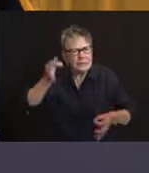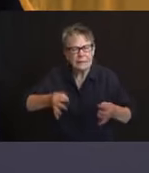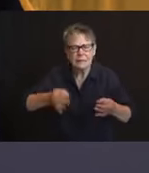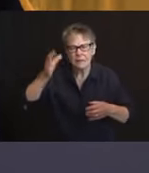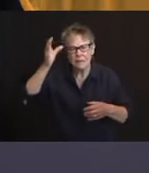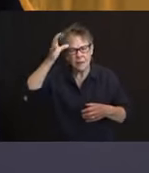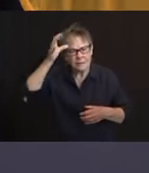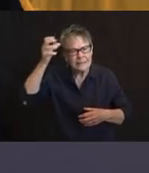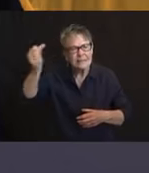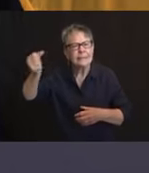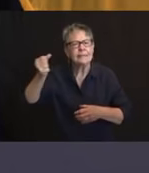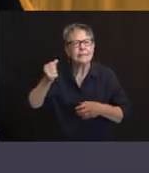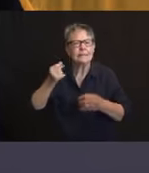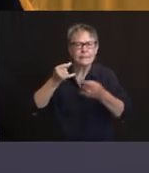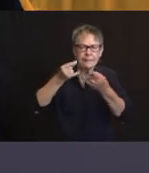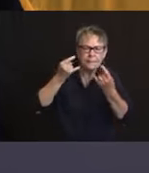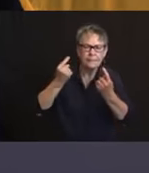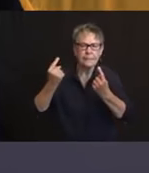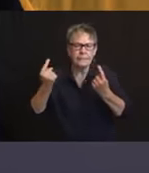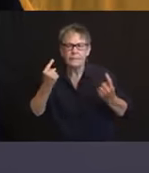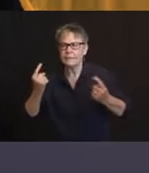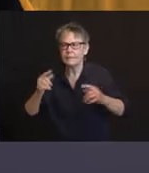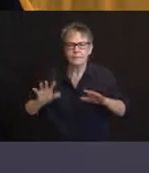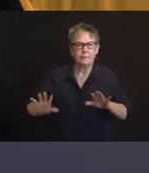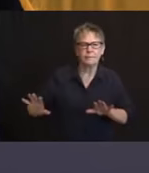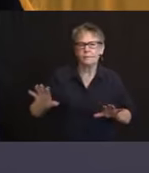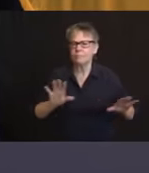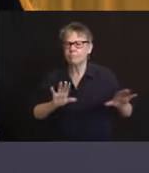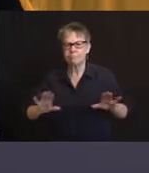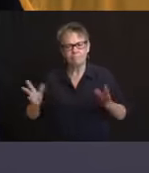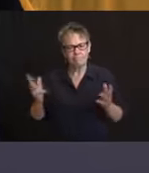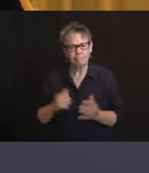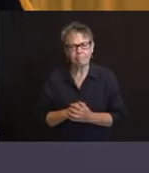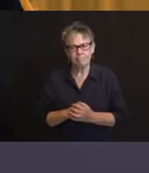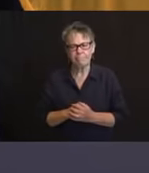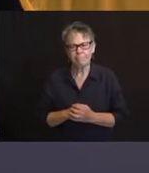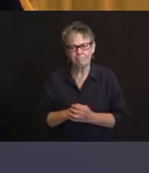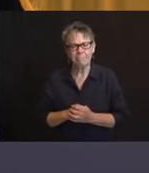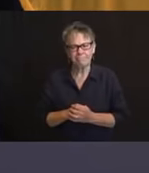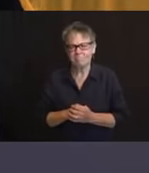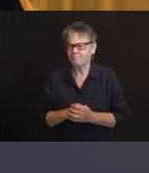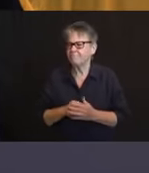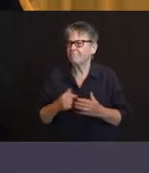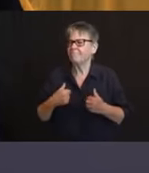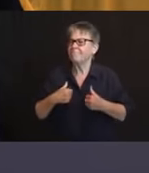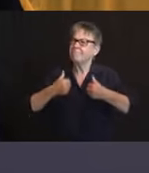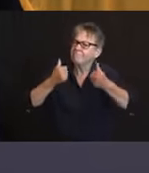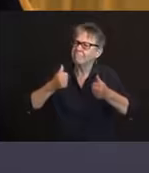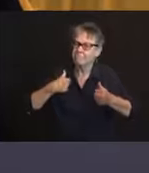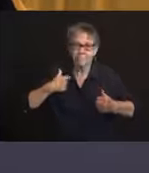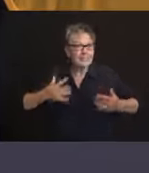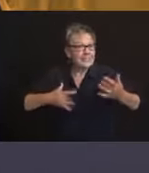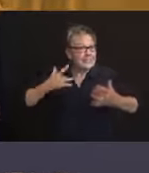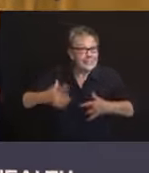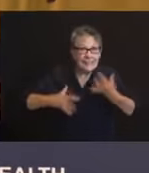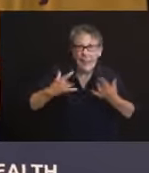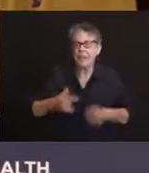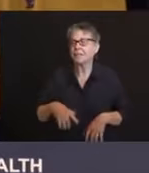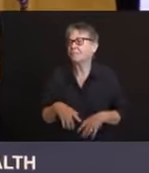It's an overwhelming feel in the state right now. Keep it up, folks. God bless you all. Thank you all. We'll see you tomorrow.